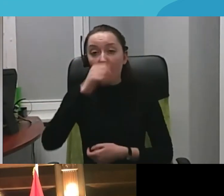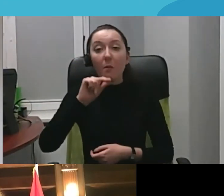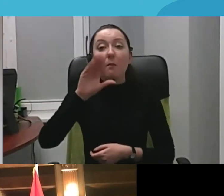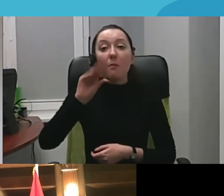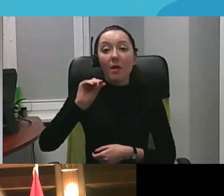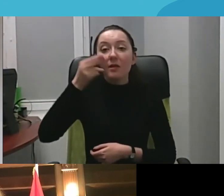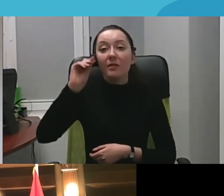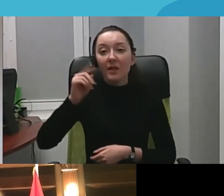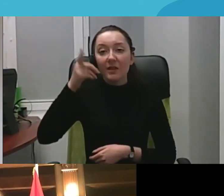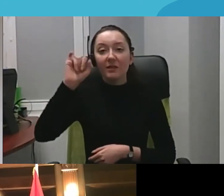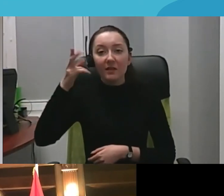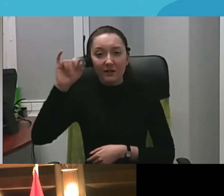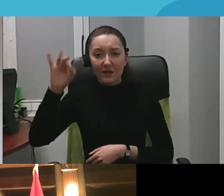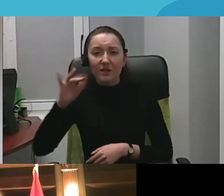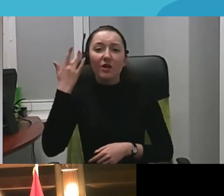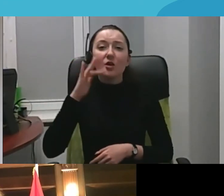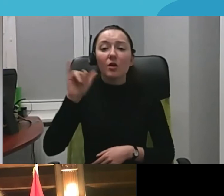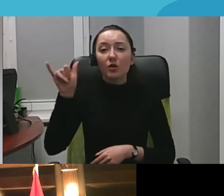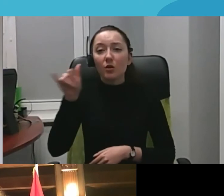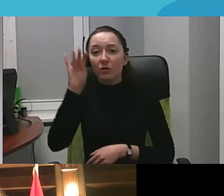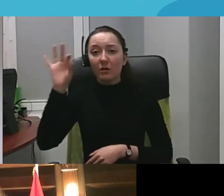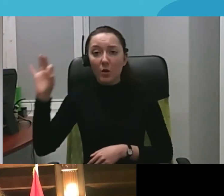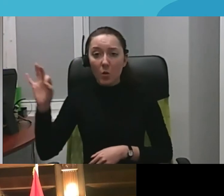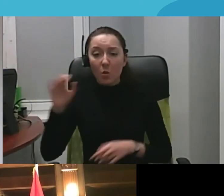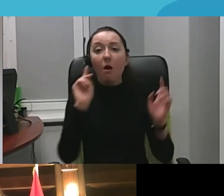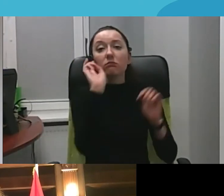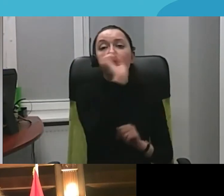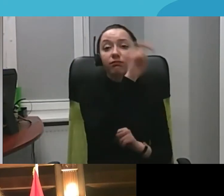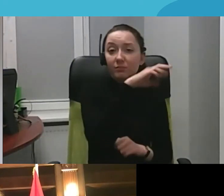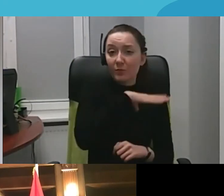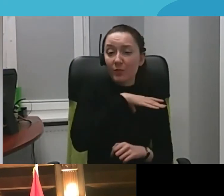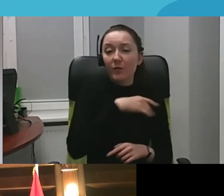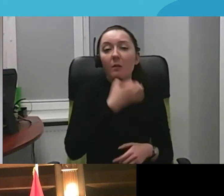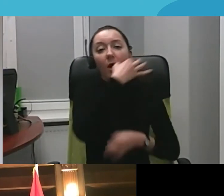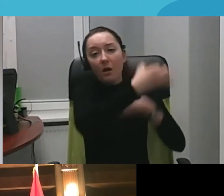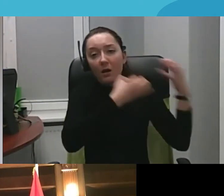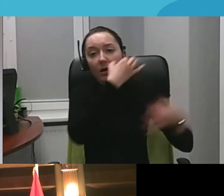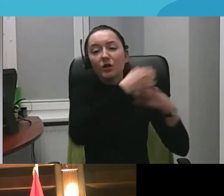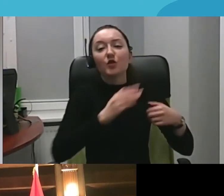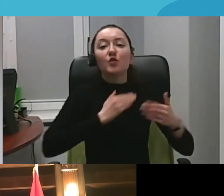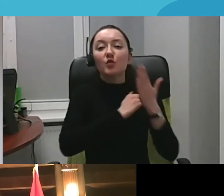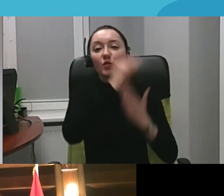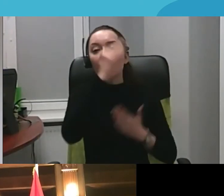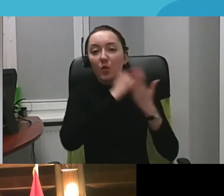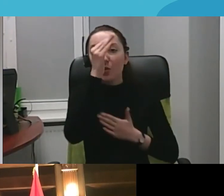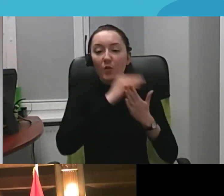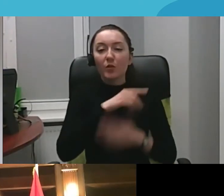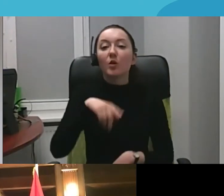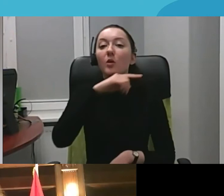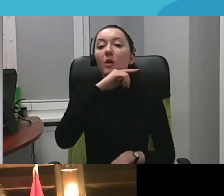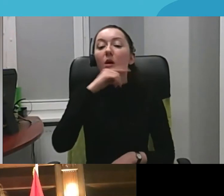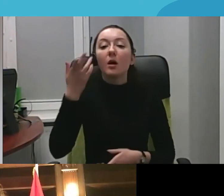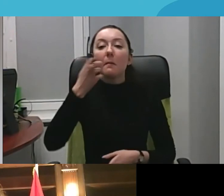in a national capacity during the High Commissioner's debate on Belarus in Geneva. These multilateral actions demonstrate